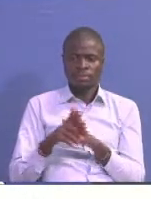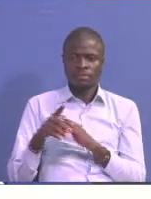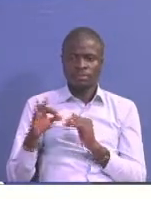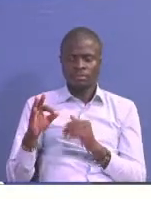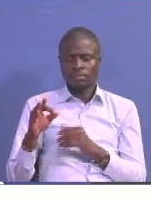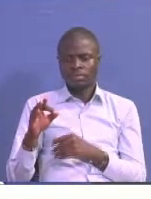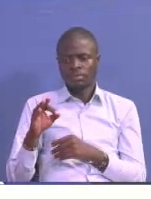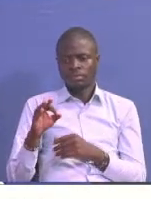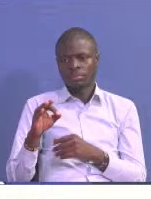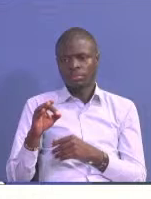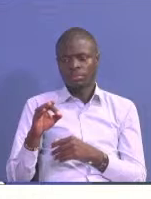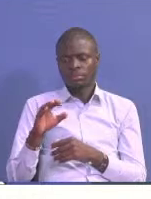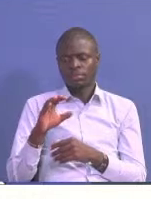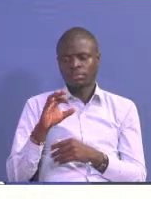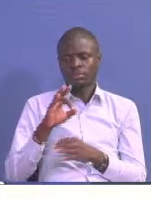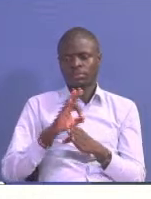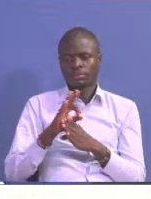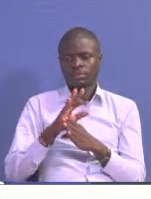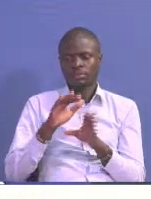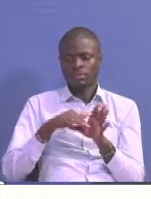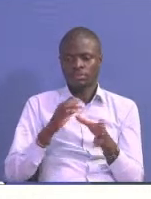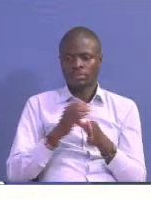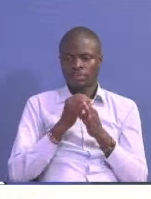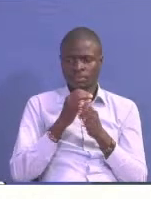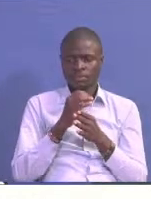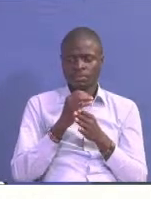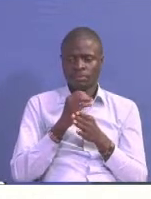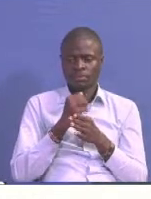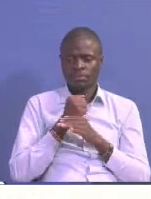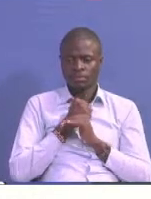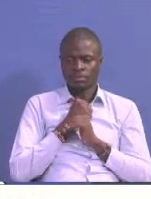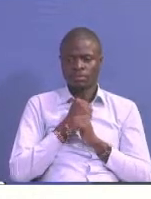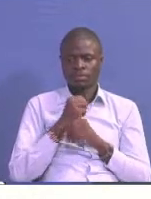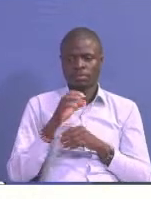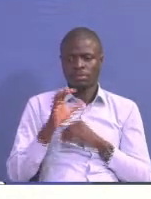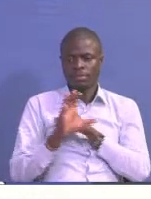endowment funds in our own country.